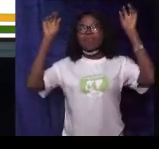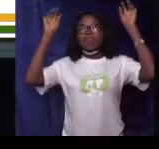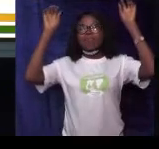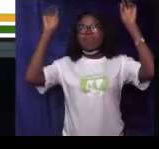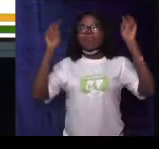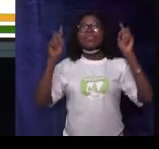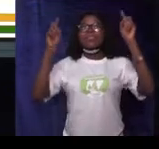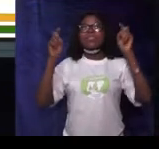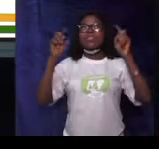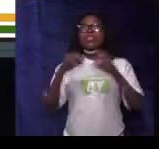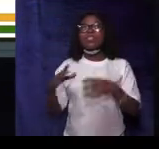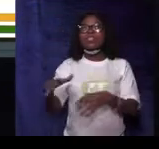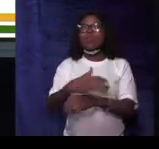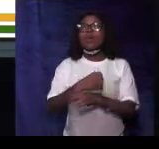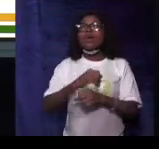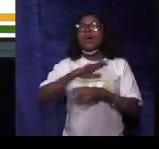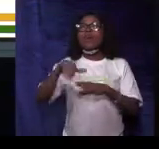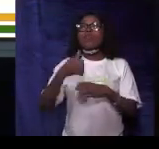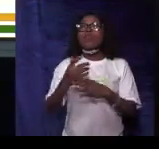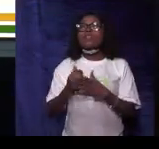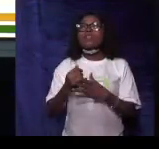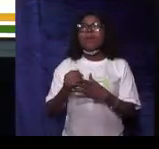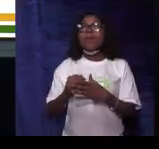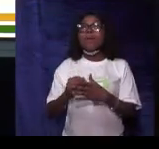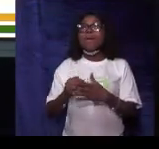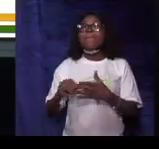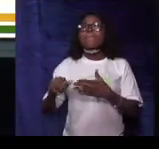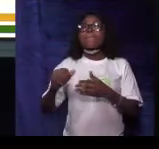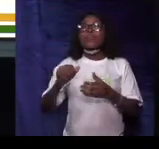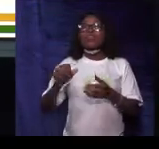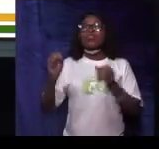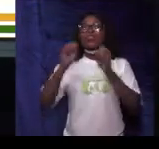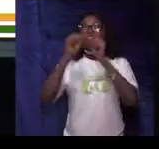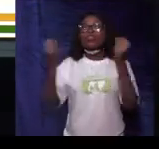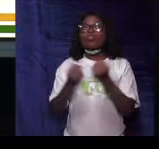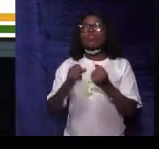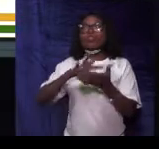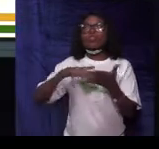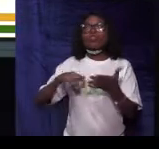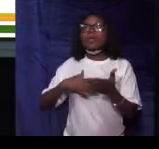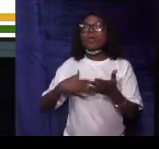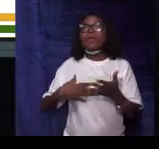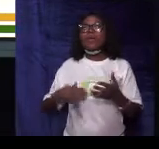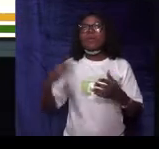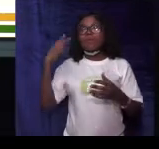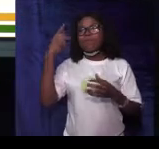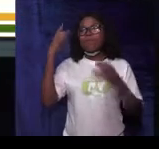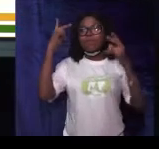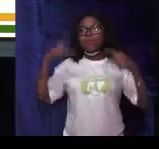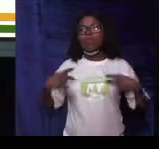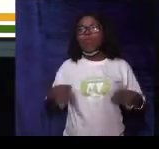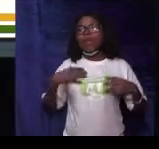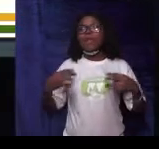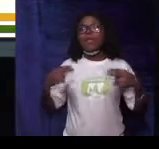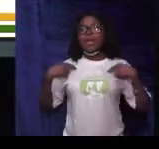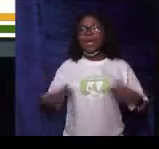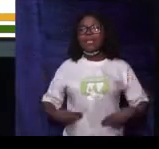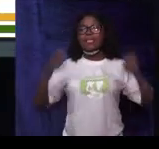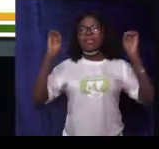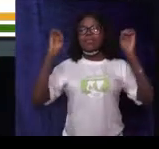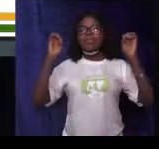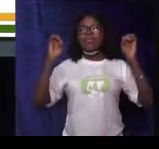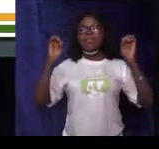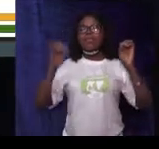and it covers basic science and technology, social studies, physical and health